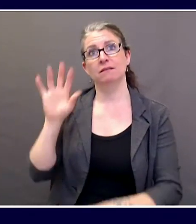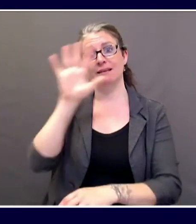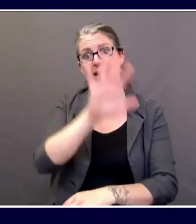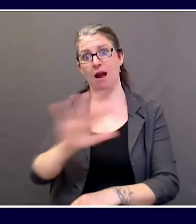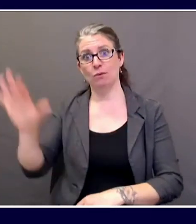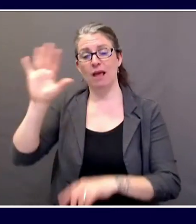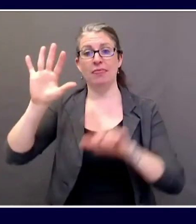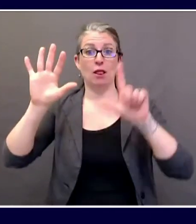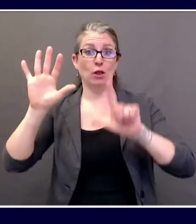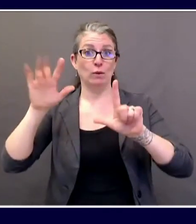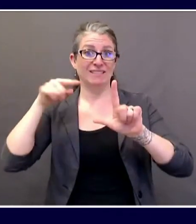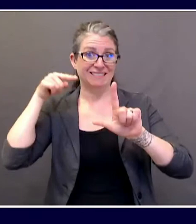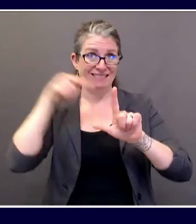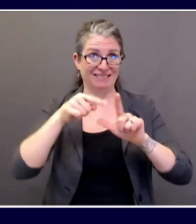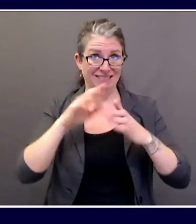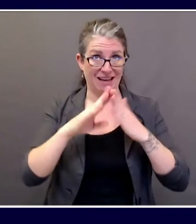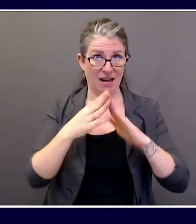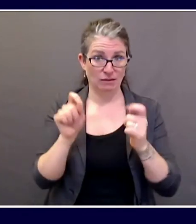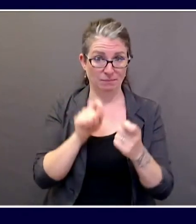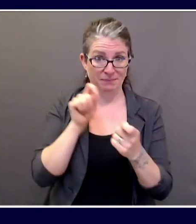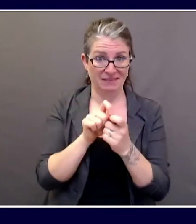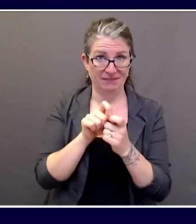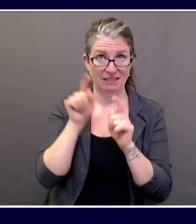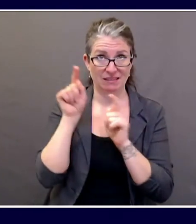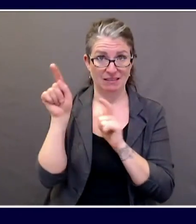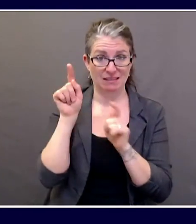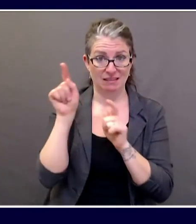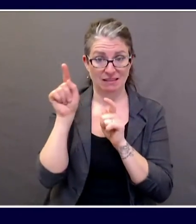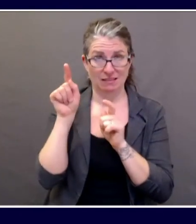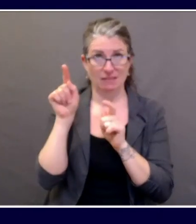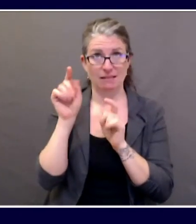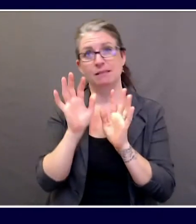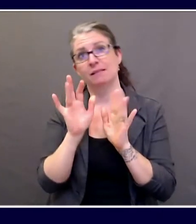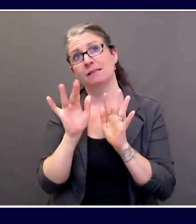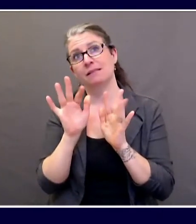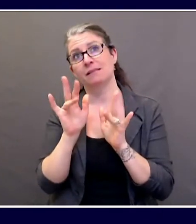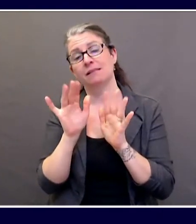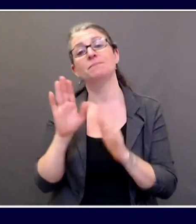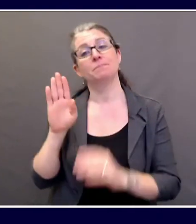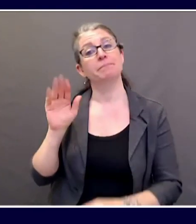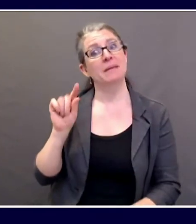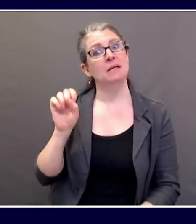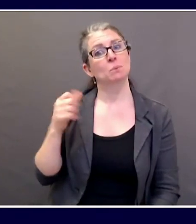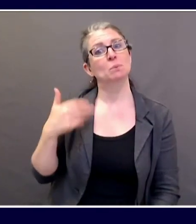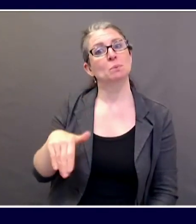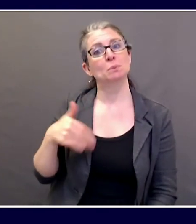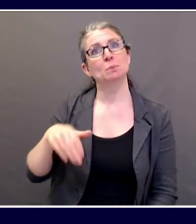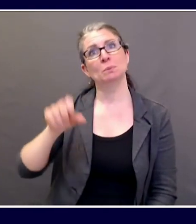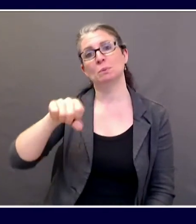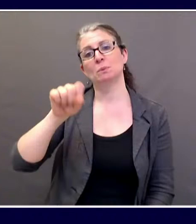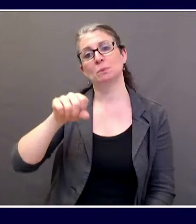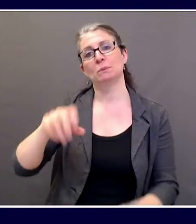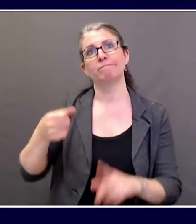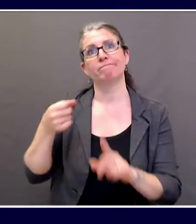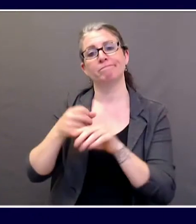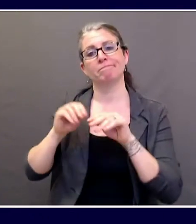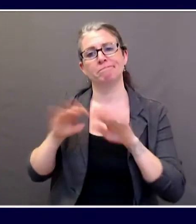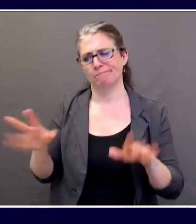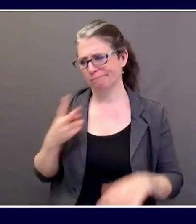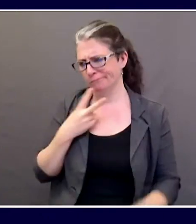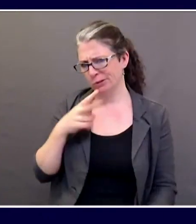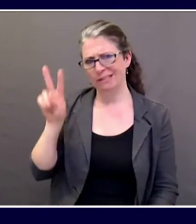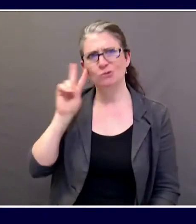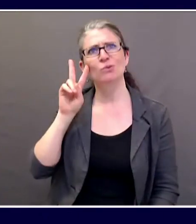by the number of cases at Bates. As of 2 days ago, they